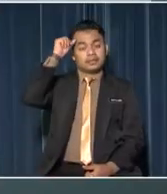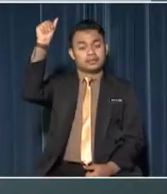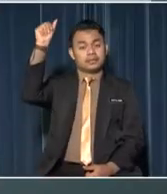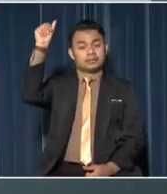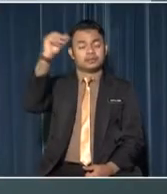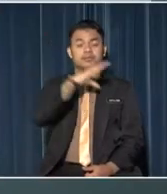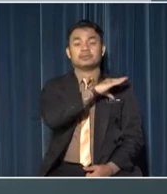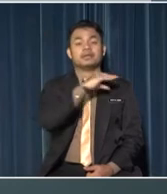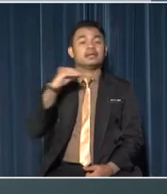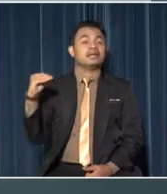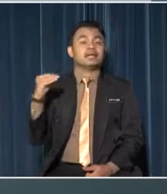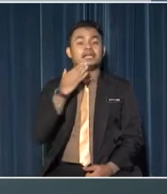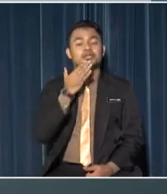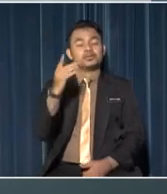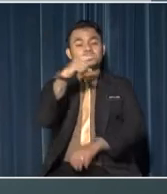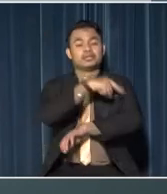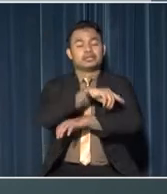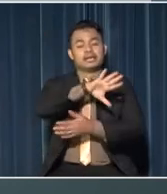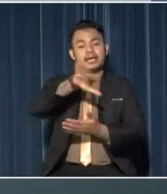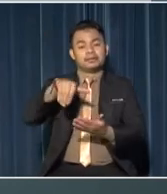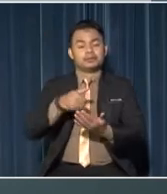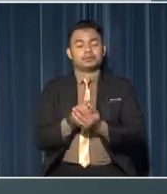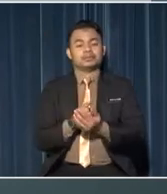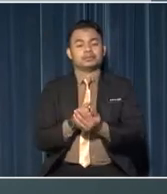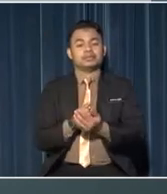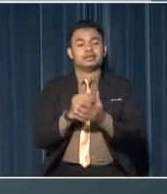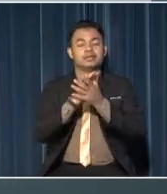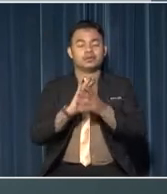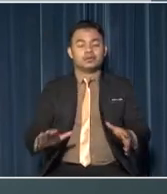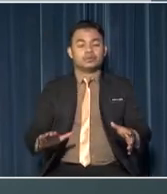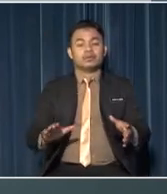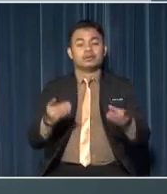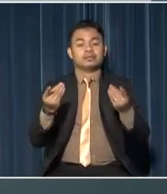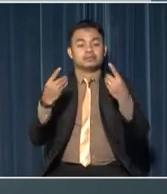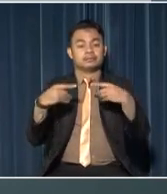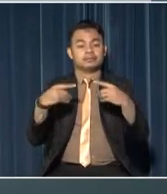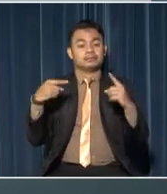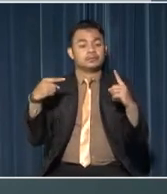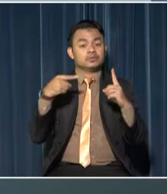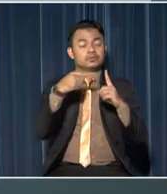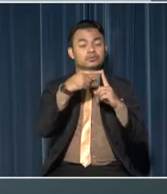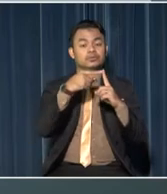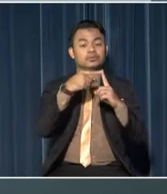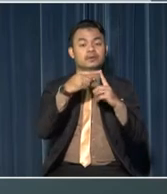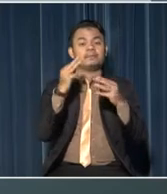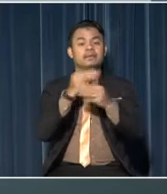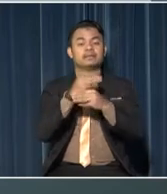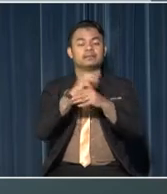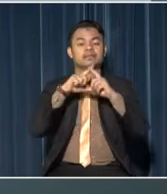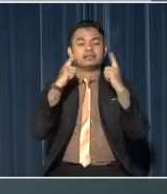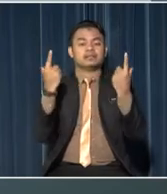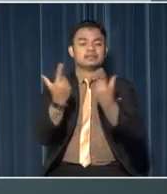Assalamualaikum and good day everyone. Welcome to mathematics class. How are you